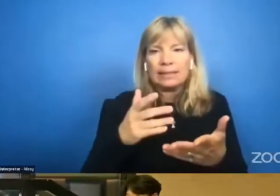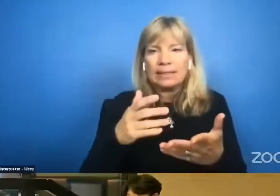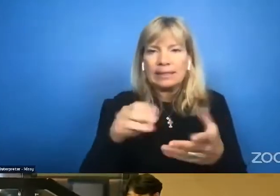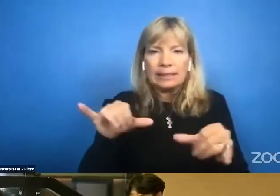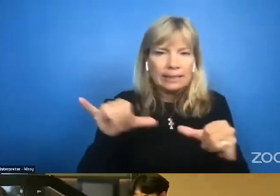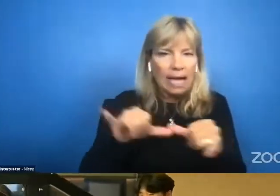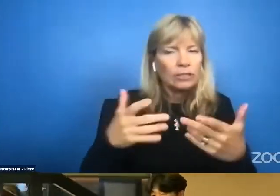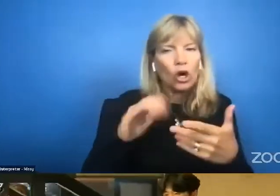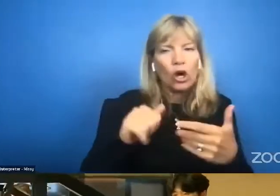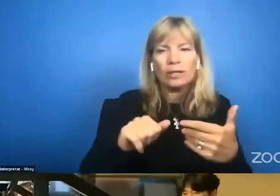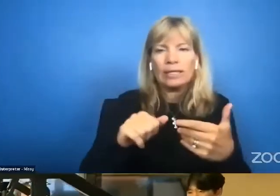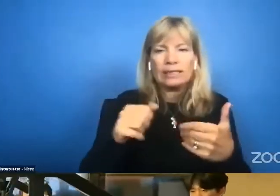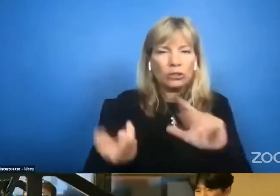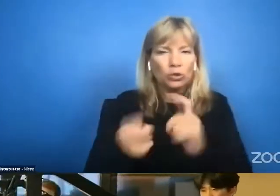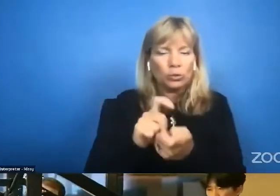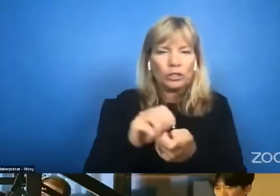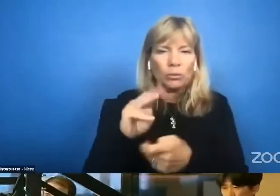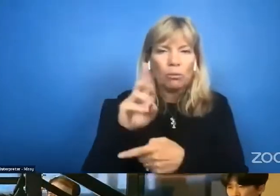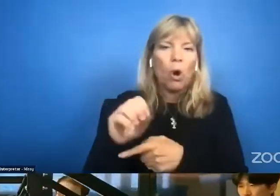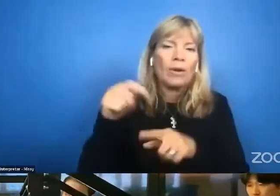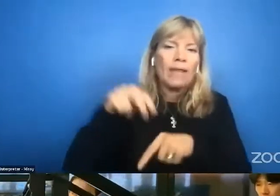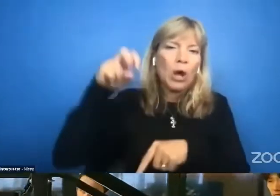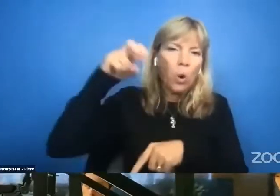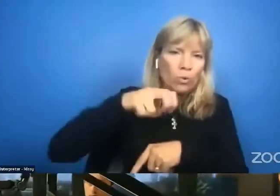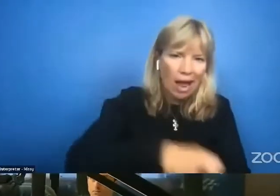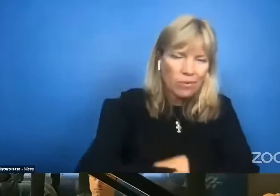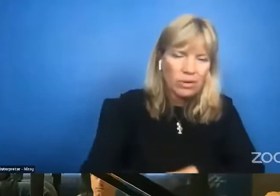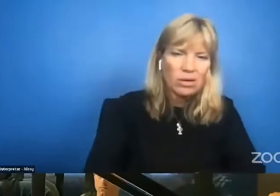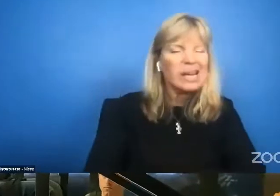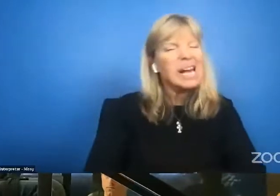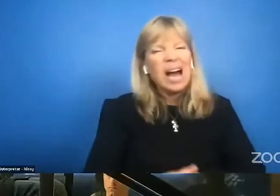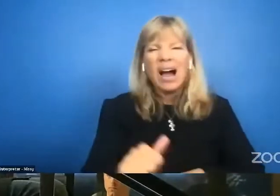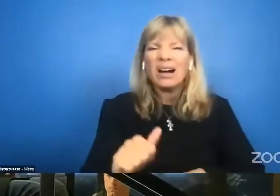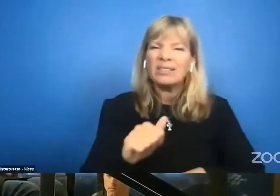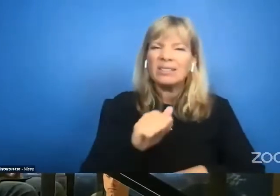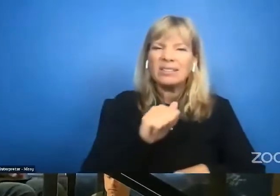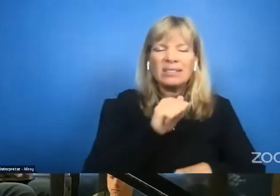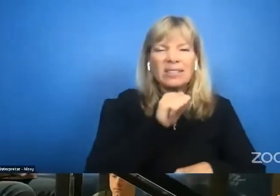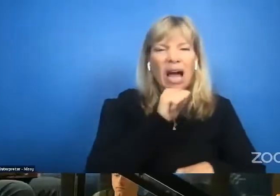again. Not to correct anything, just